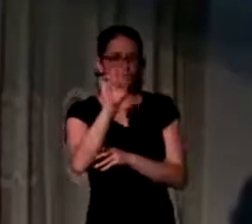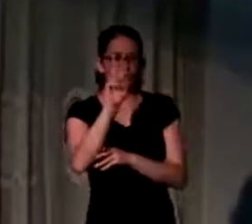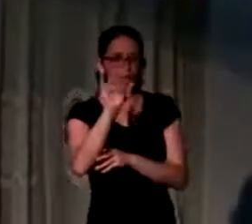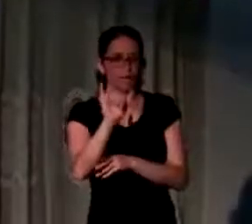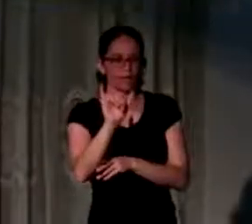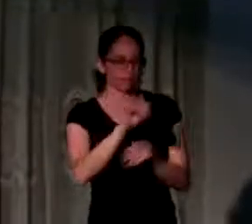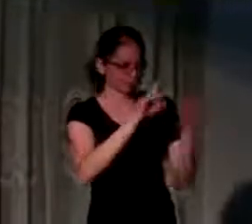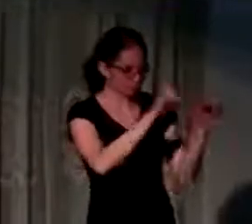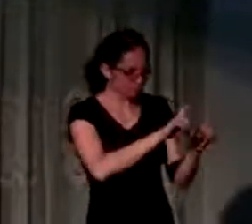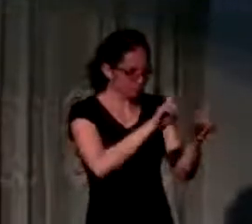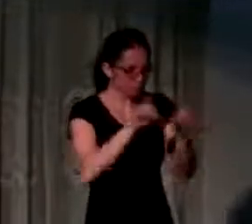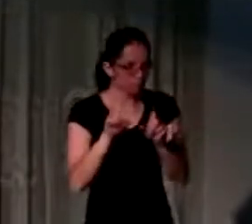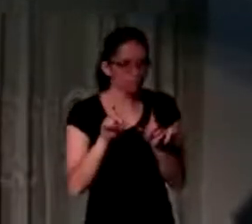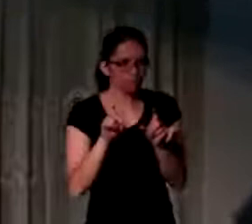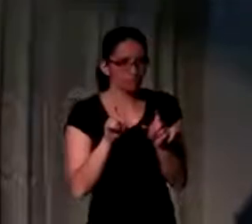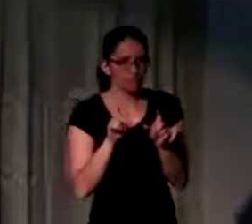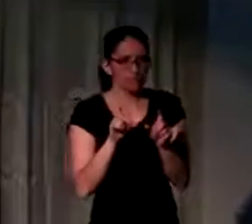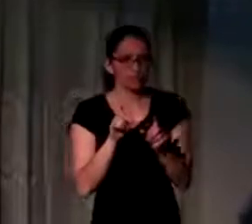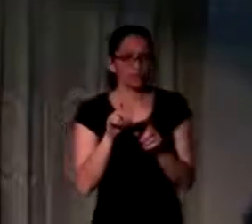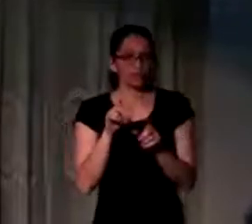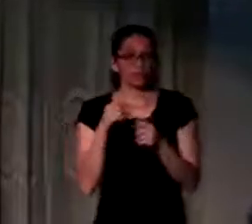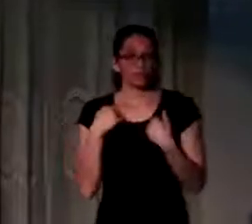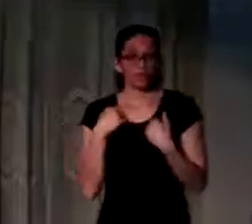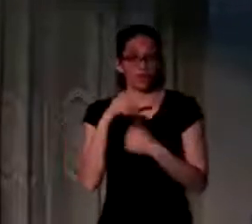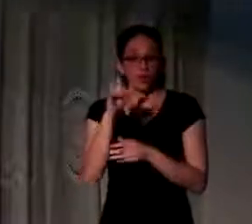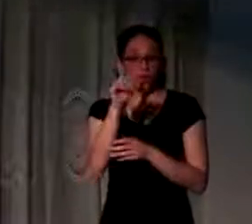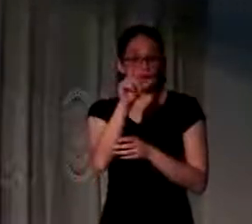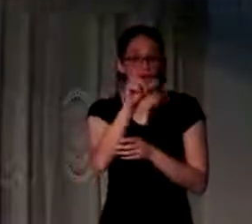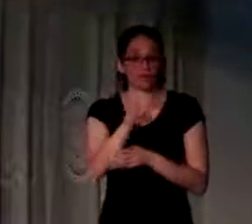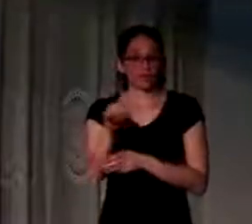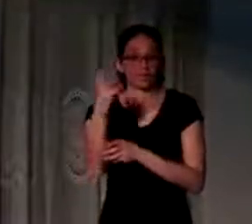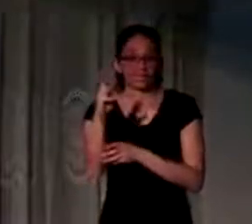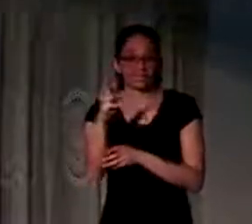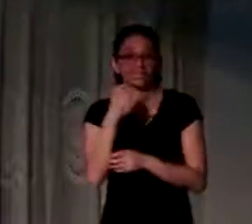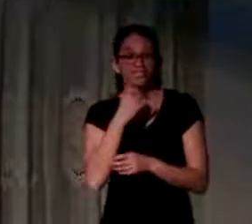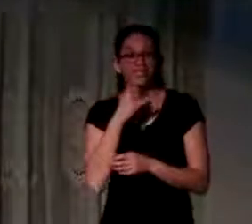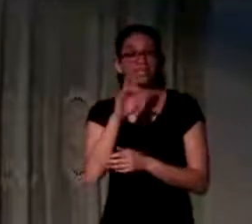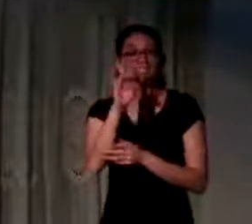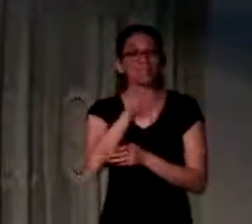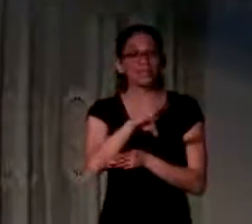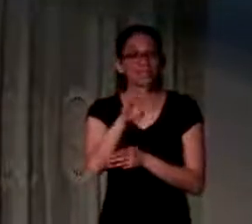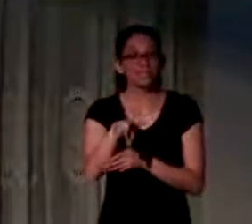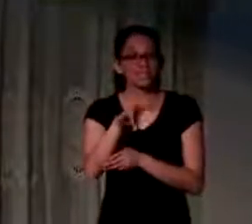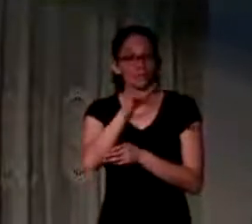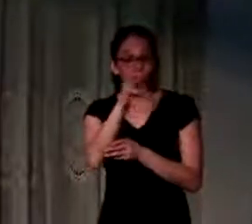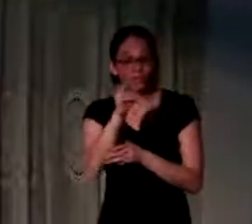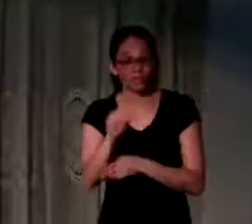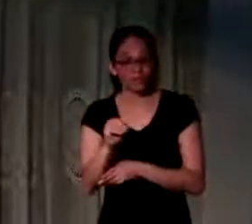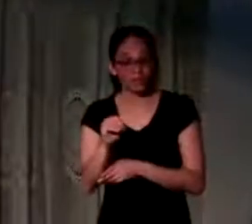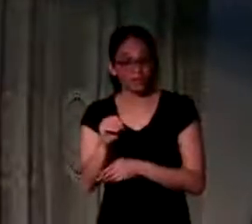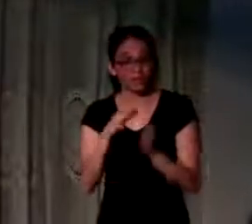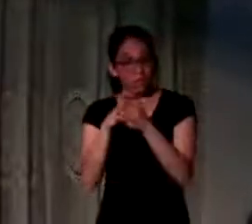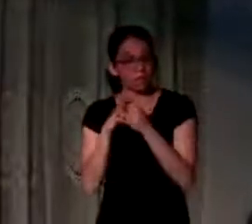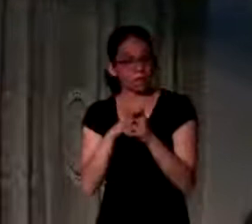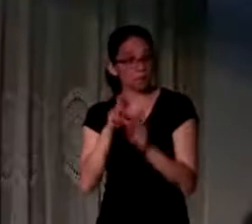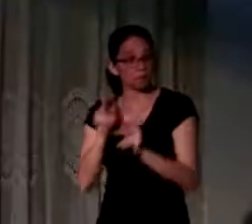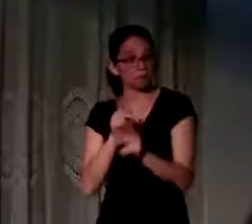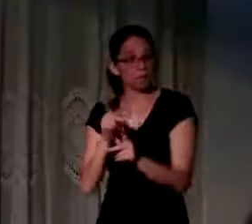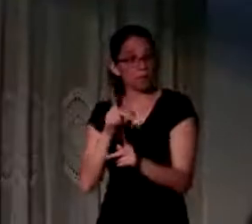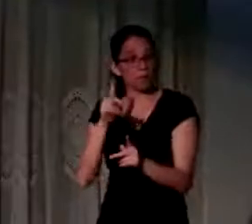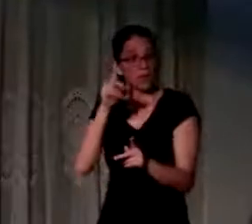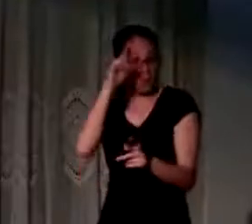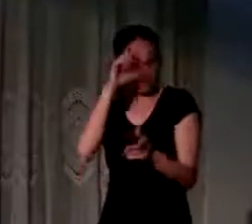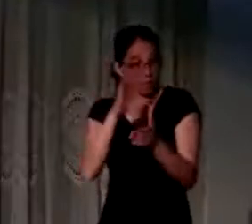In 2016, Rasmussen's survey said 77% of American adults believe in the